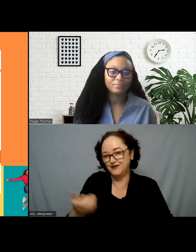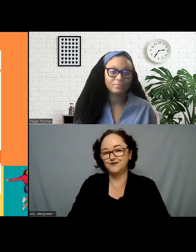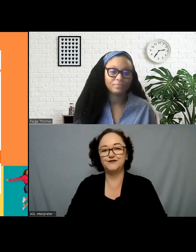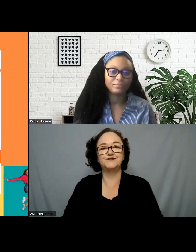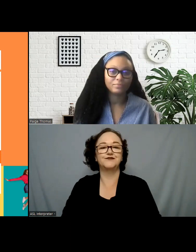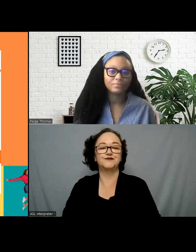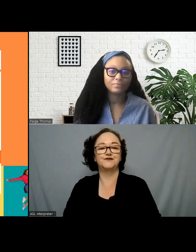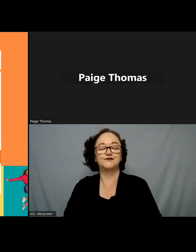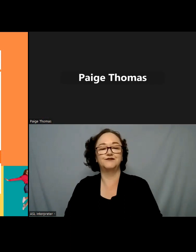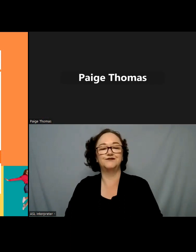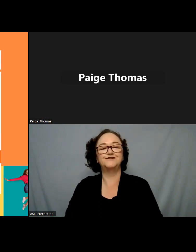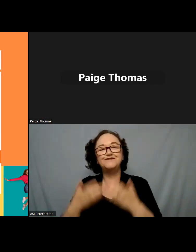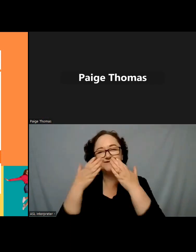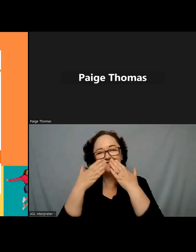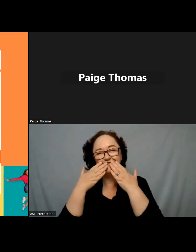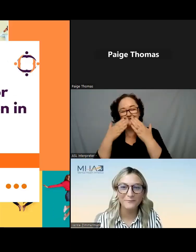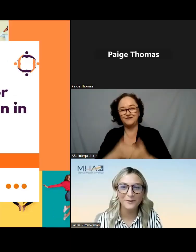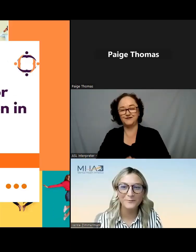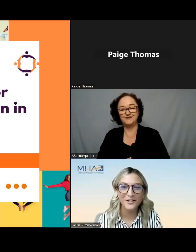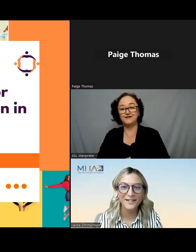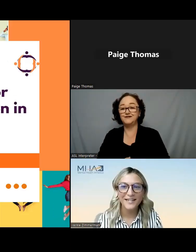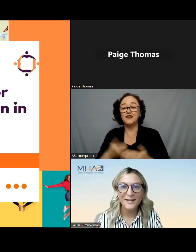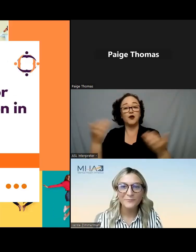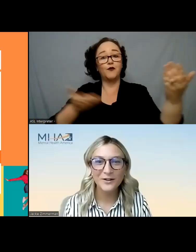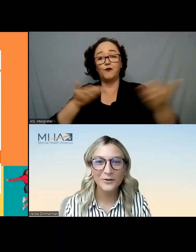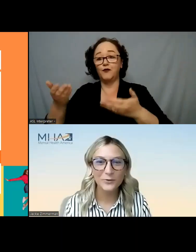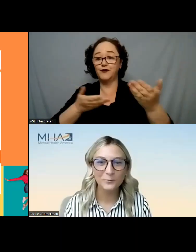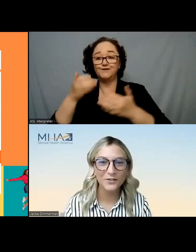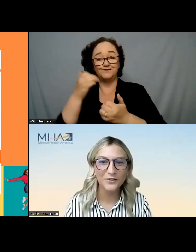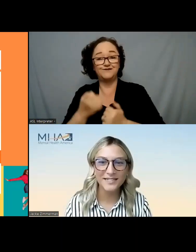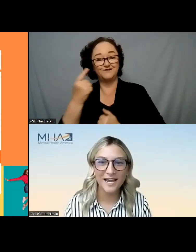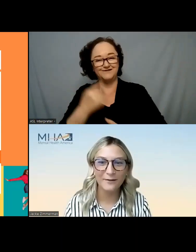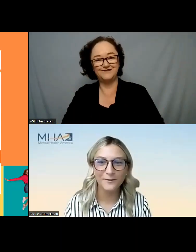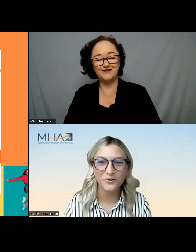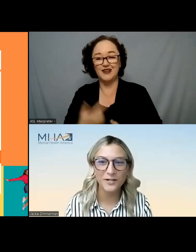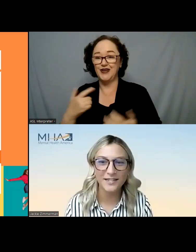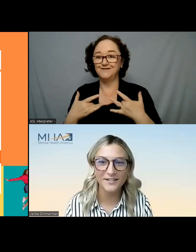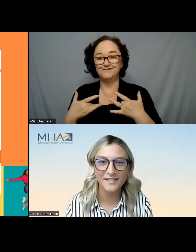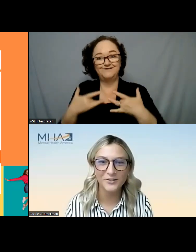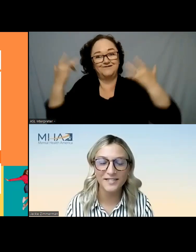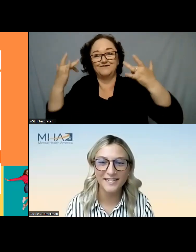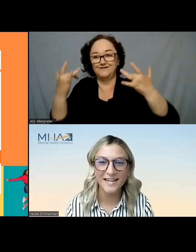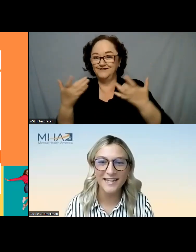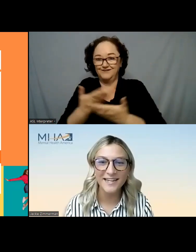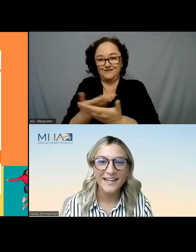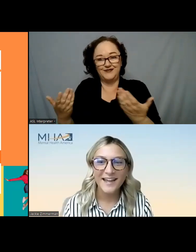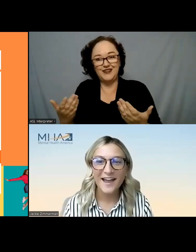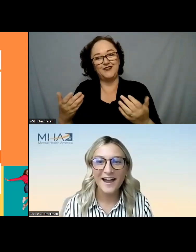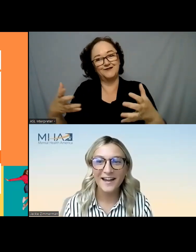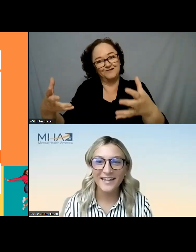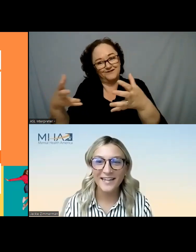Thank you, Paige, and welcome, everyone. We are thrilled to have you joining us here today.